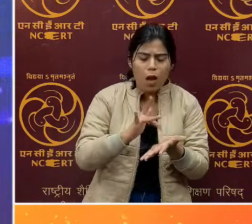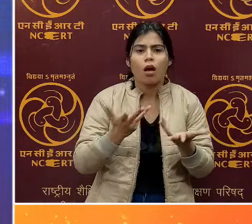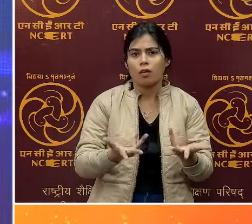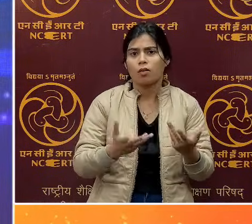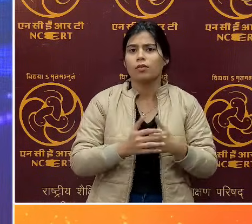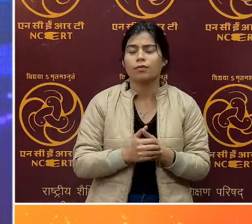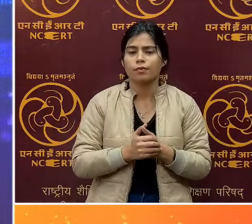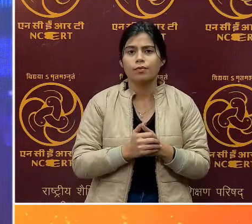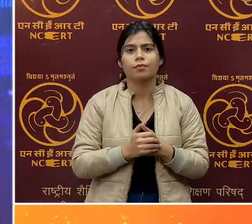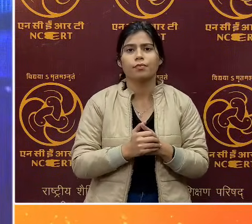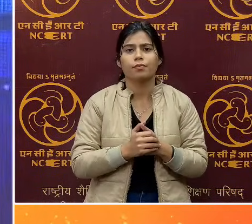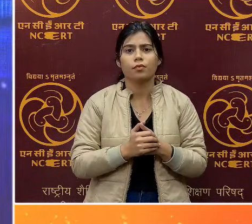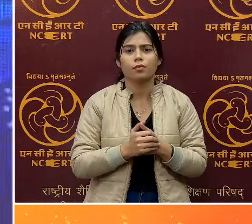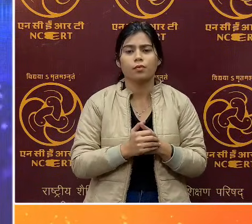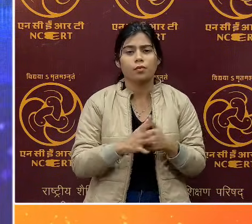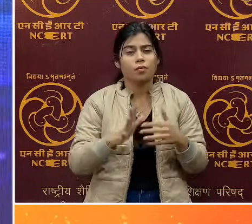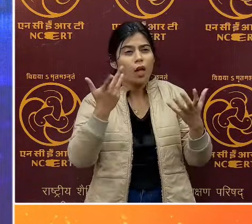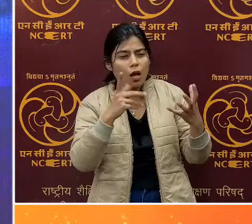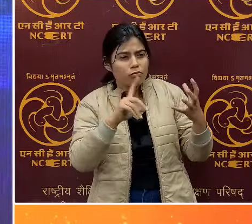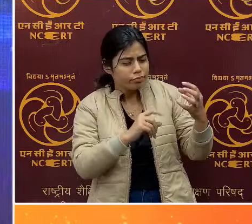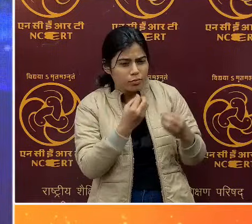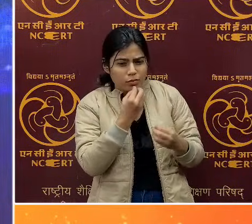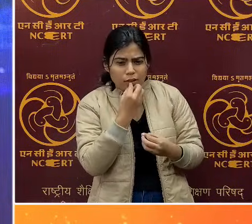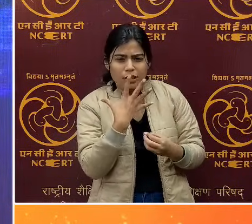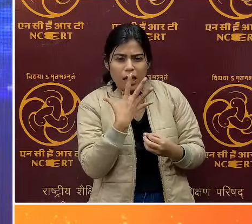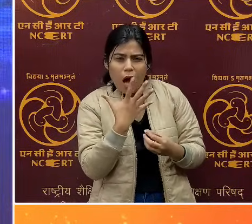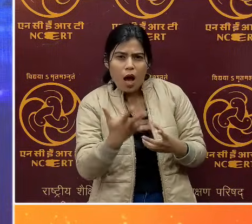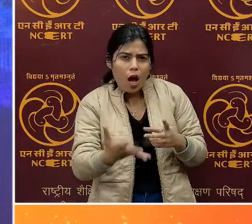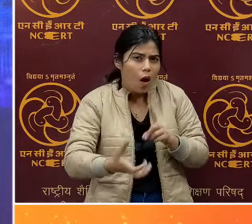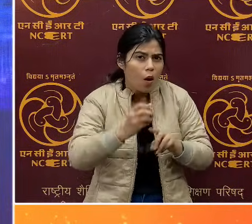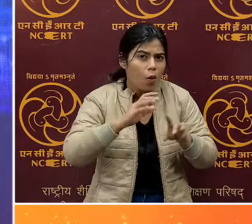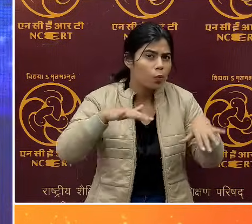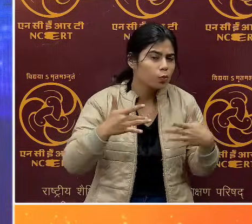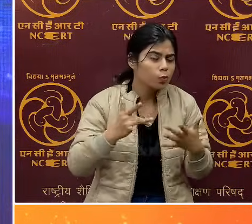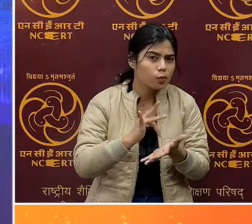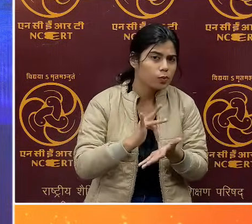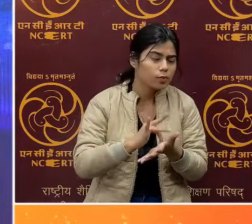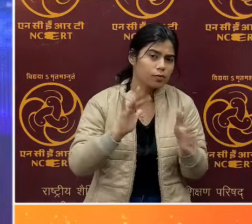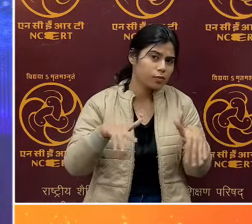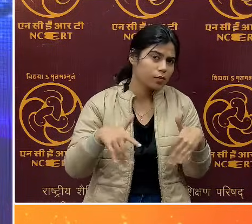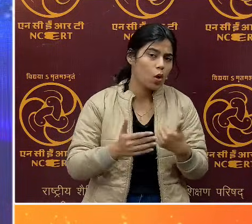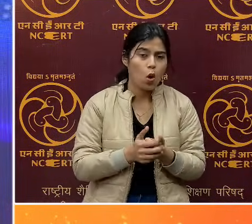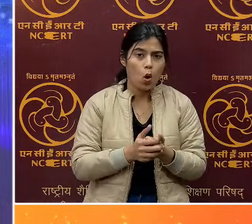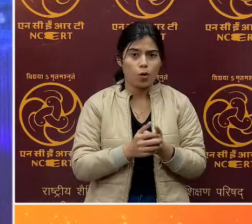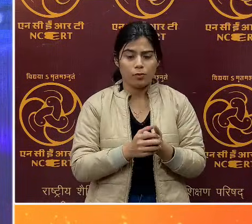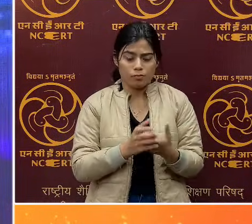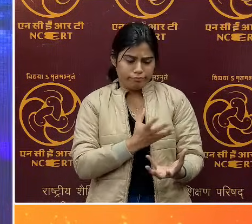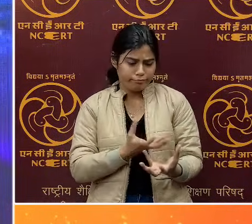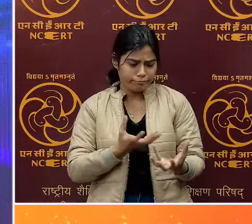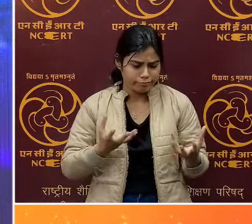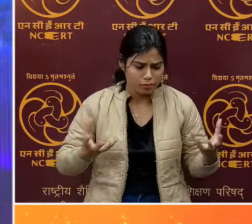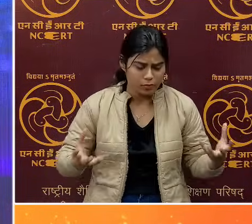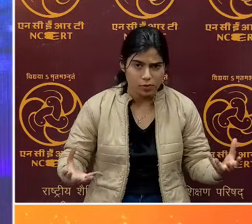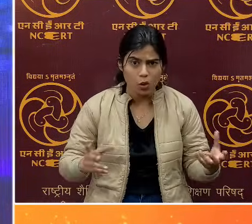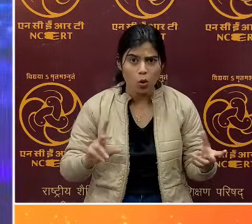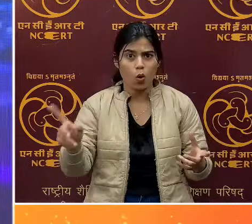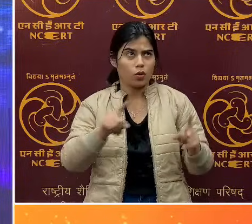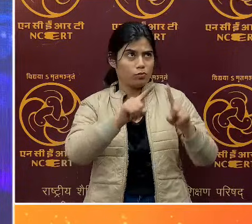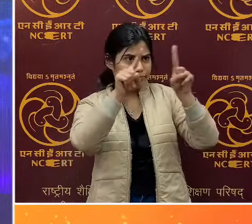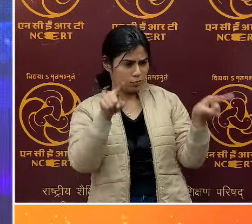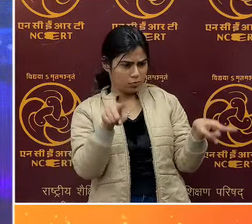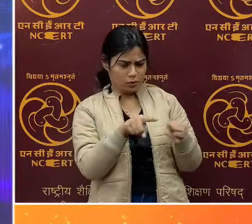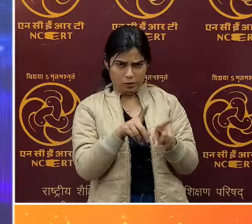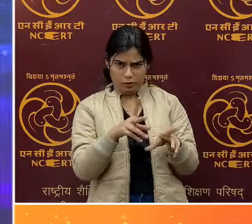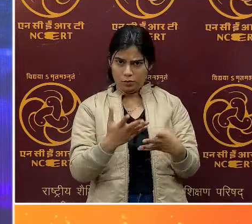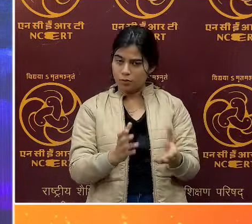wherein we have a source of light which is falling on an opaque object, and we need a screen.